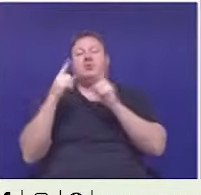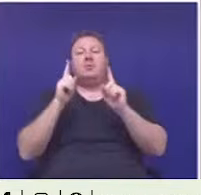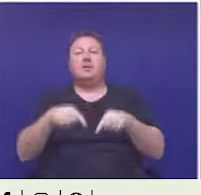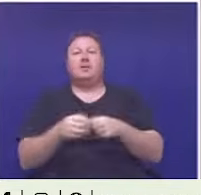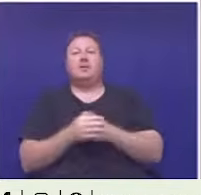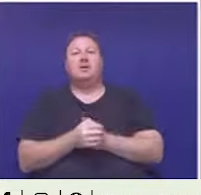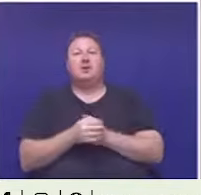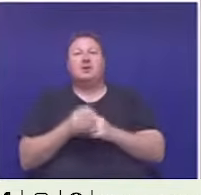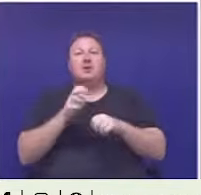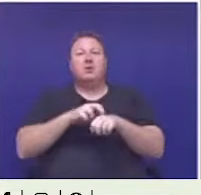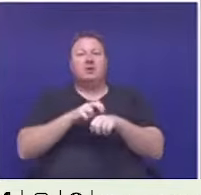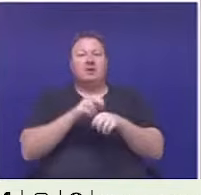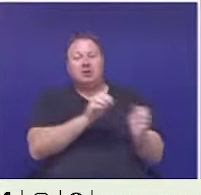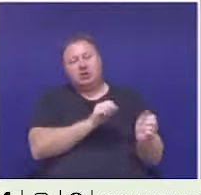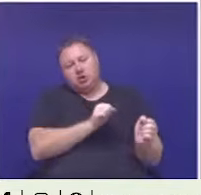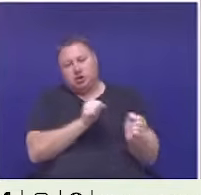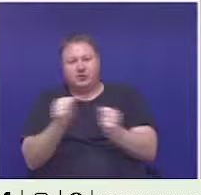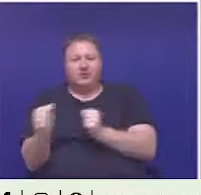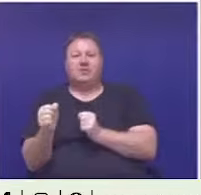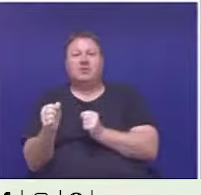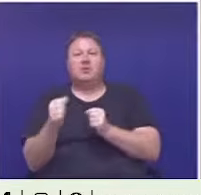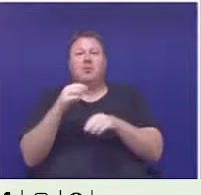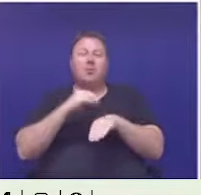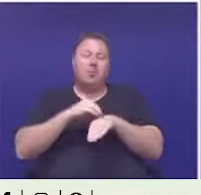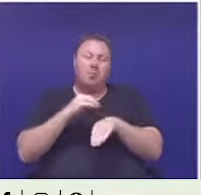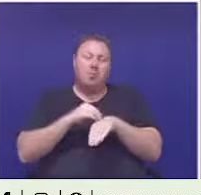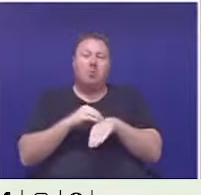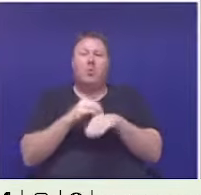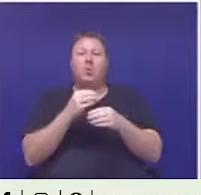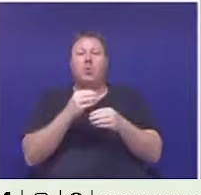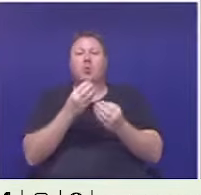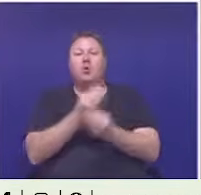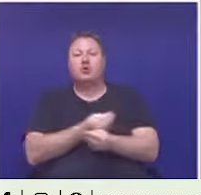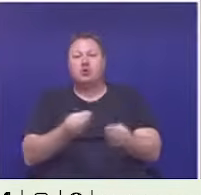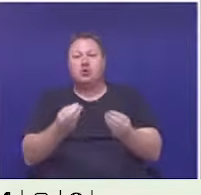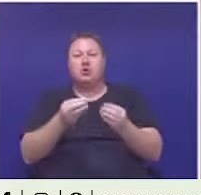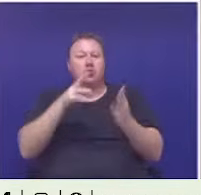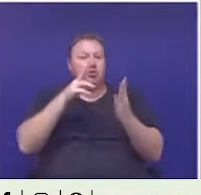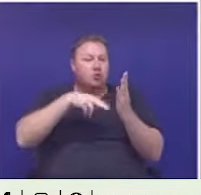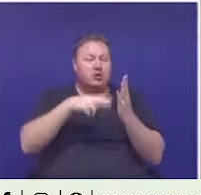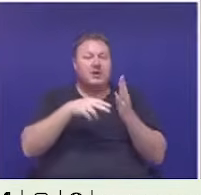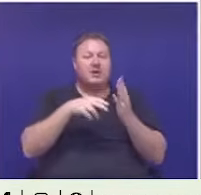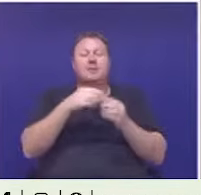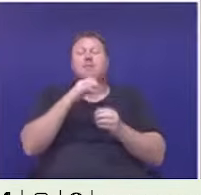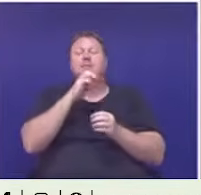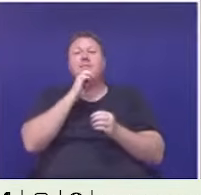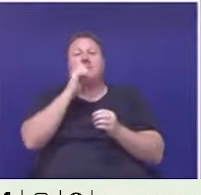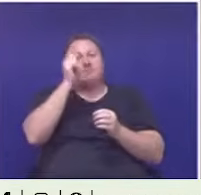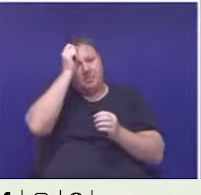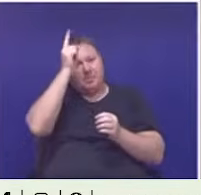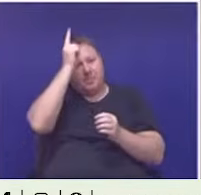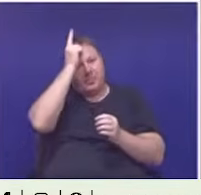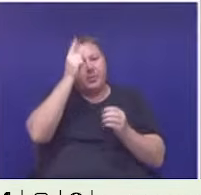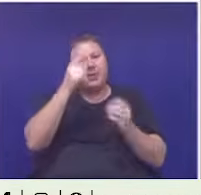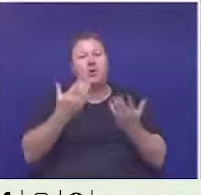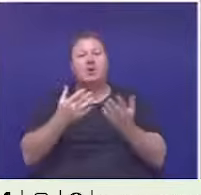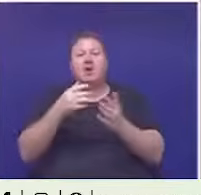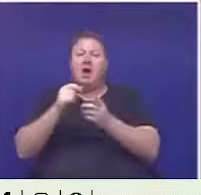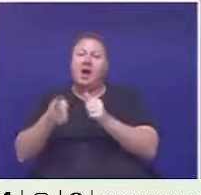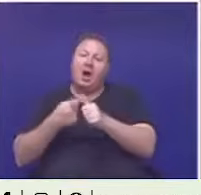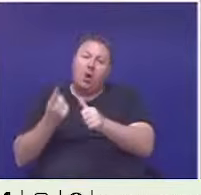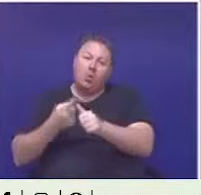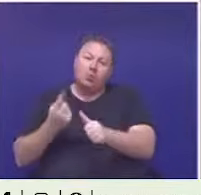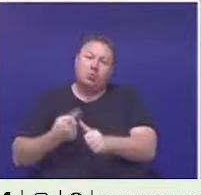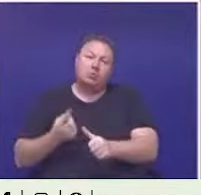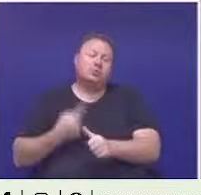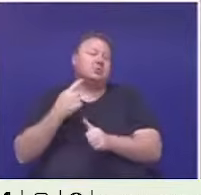needle shift. More and more learners being able to read for meaning, more and more learners being able to count meaningfully and confidently, because it's